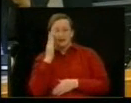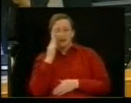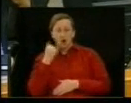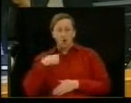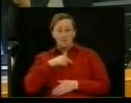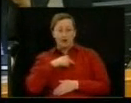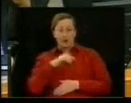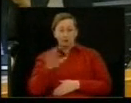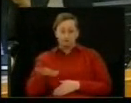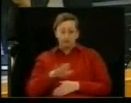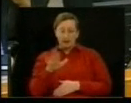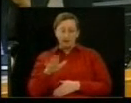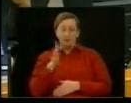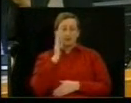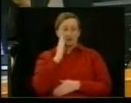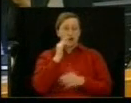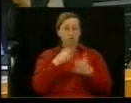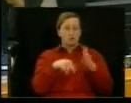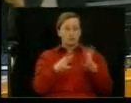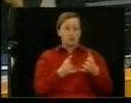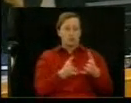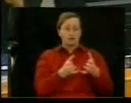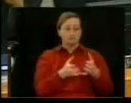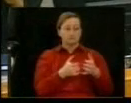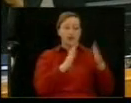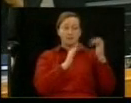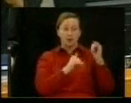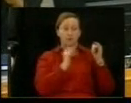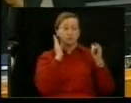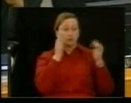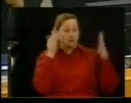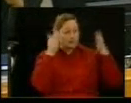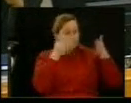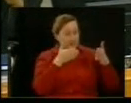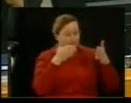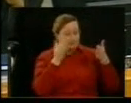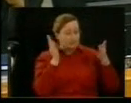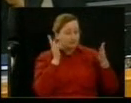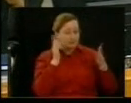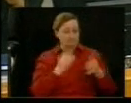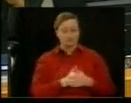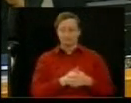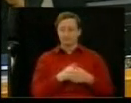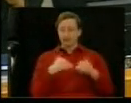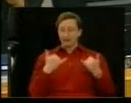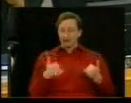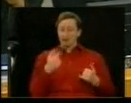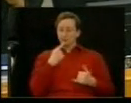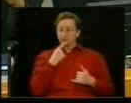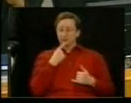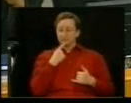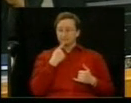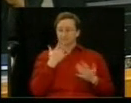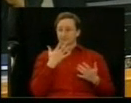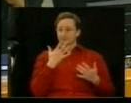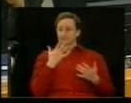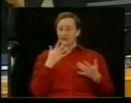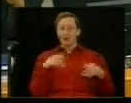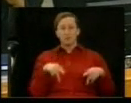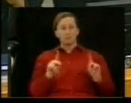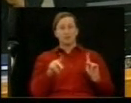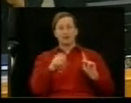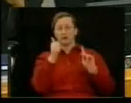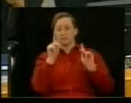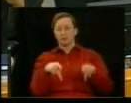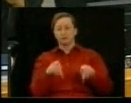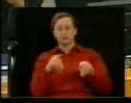want. I hope you pay some attention to them. And now we're saying, well, we just ought to let somebody vote on it. And I don't think